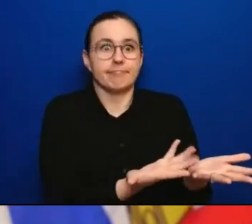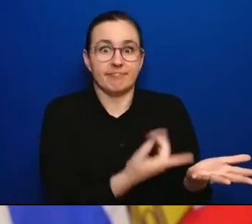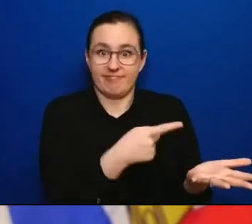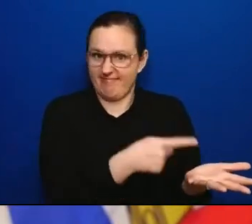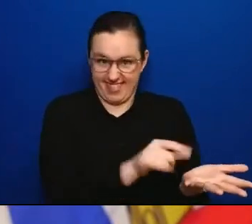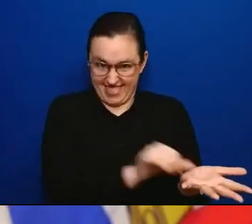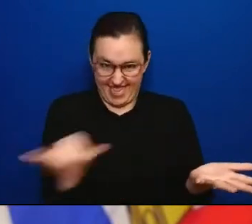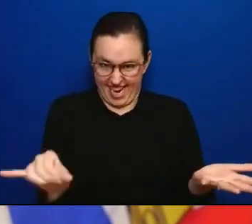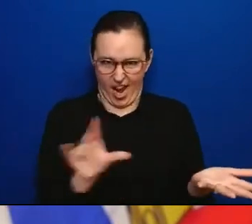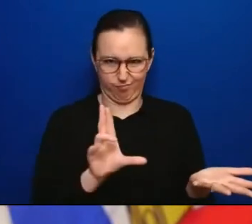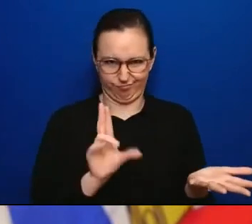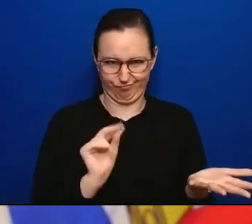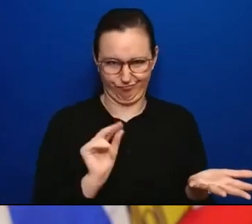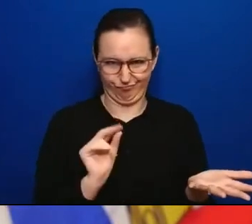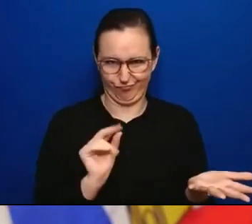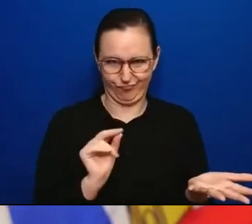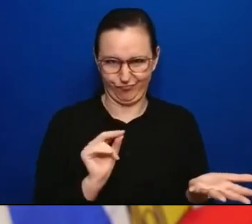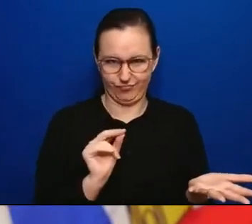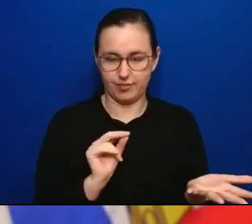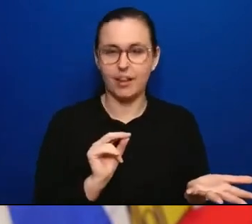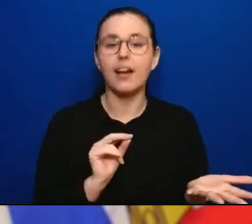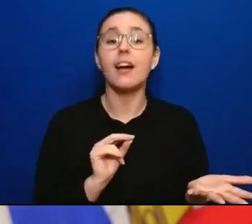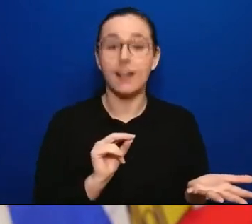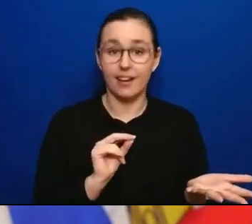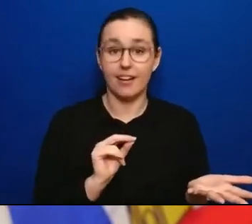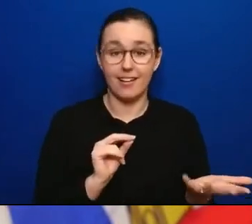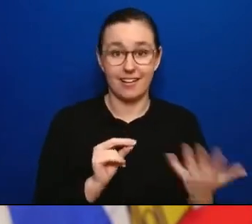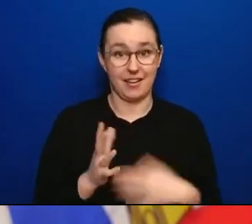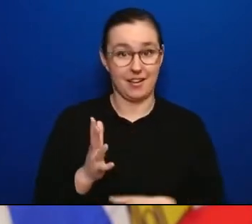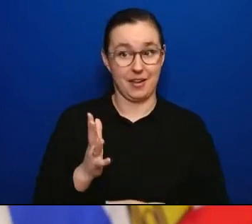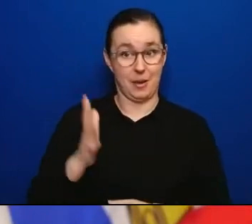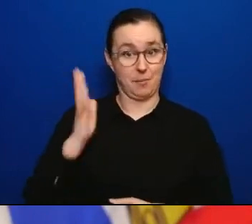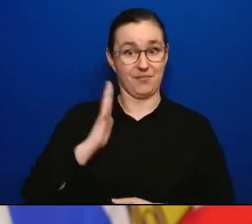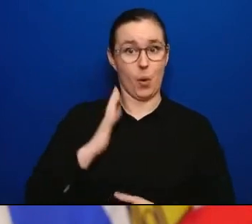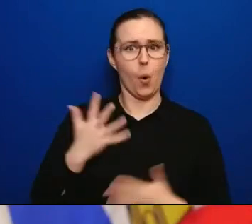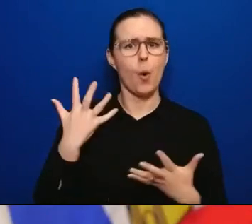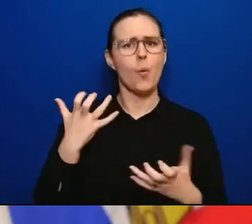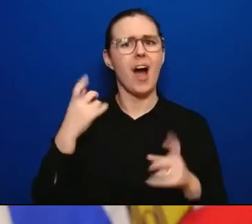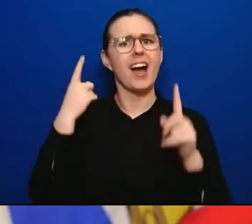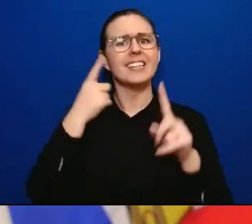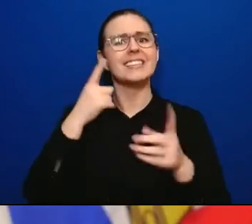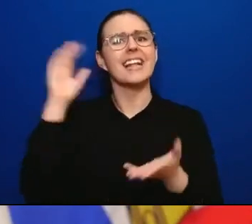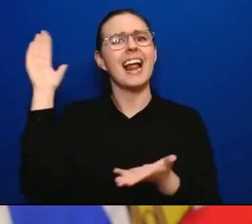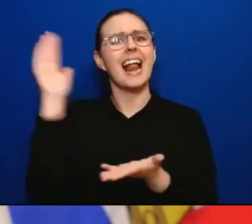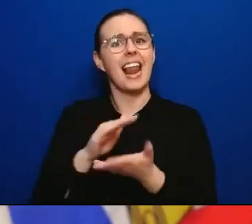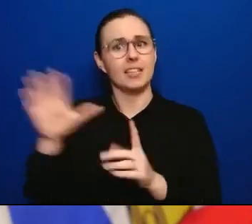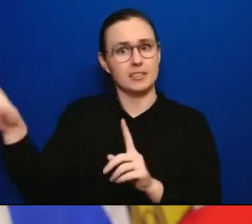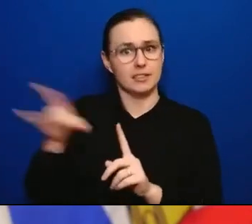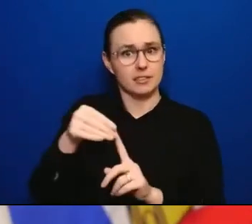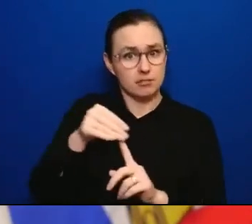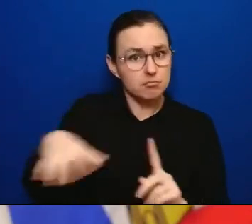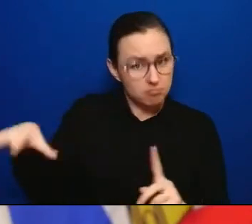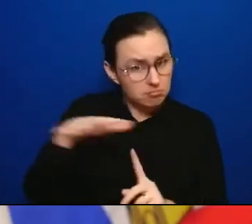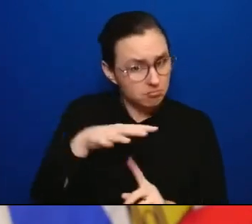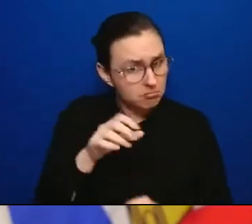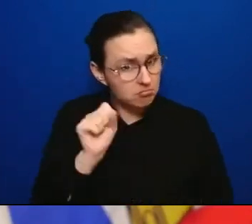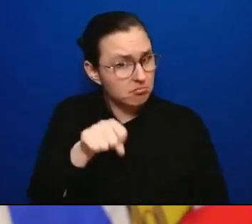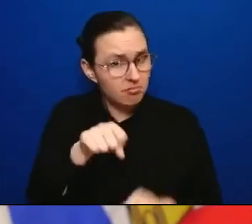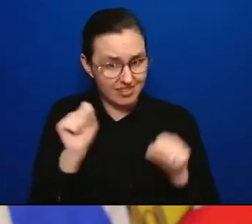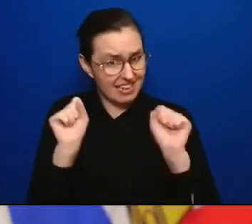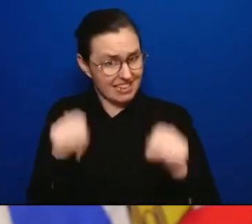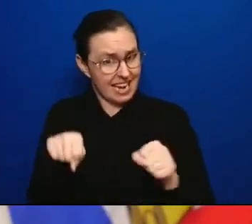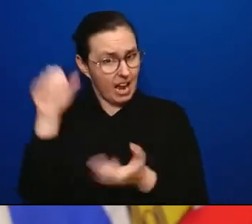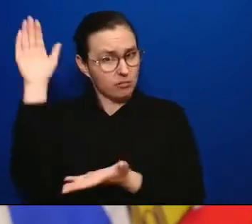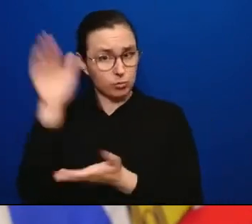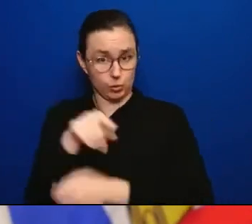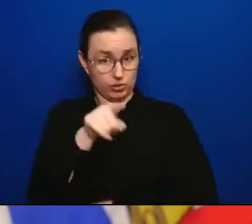it has switched in terms of not solely focusing on reducing risk of transmission, although it does